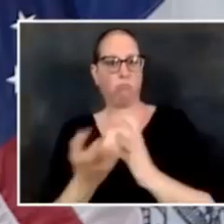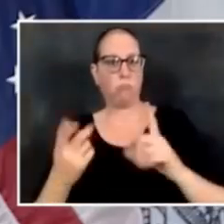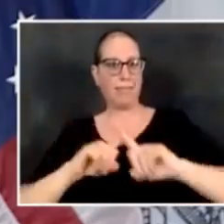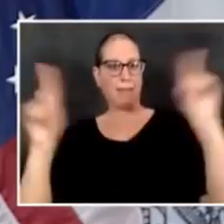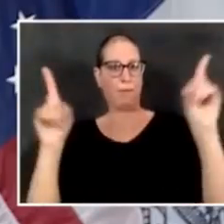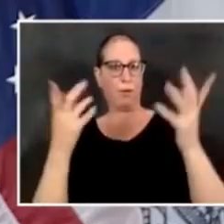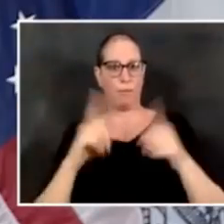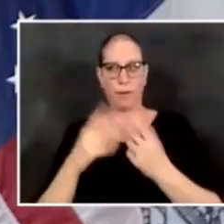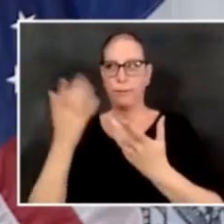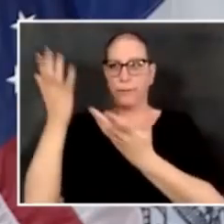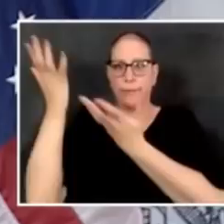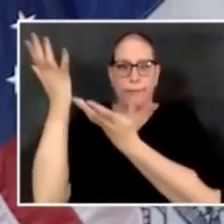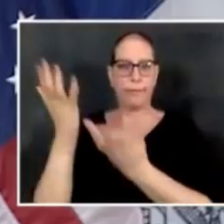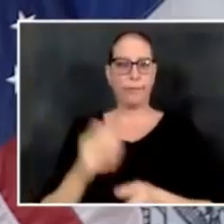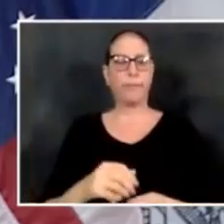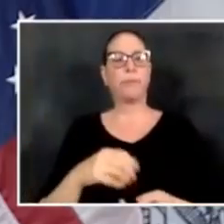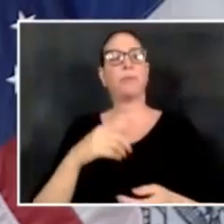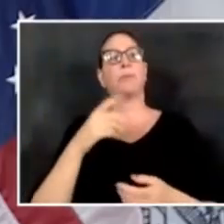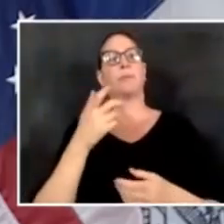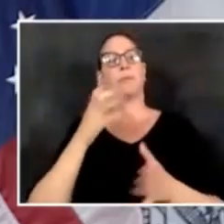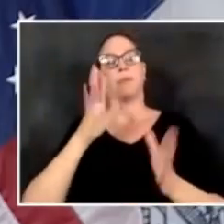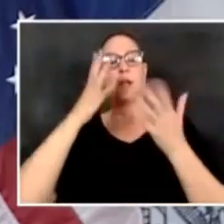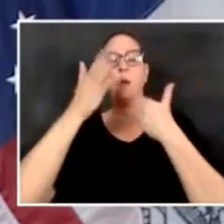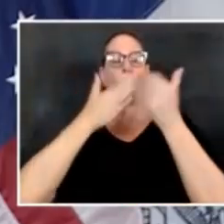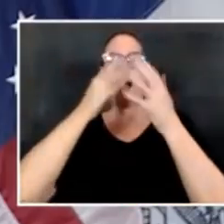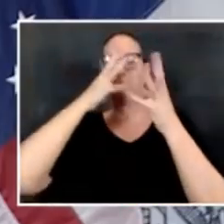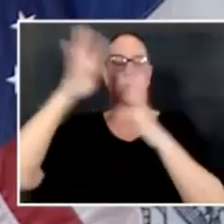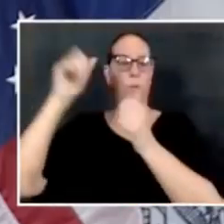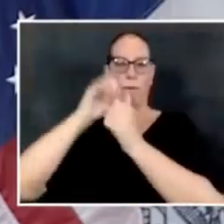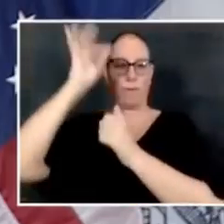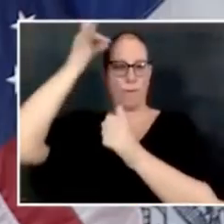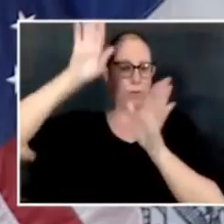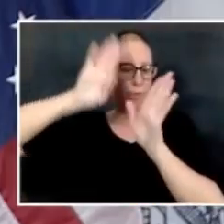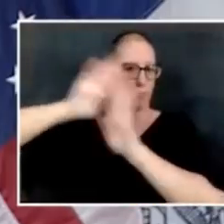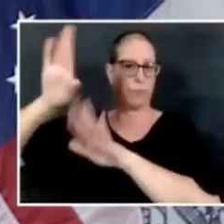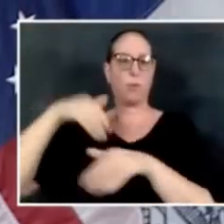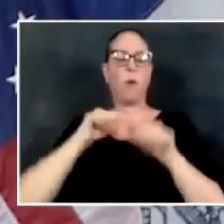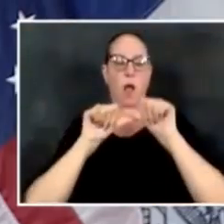think in general, the labs are trying their best to get us the maximum capacity.